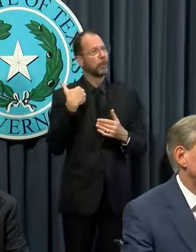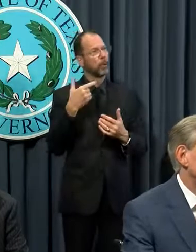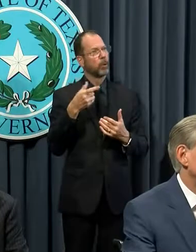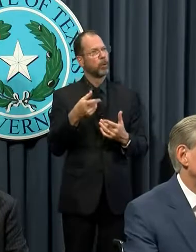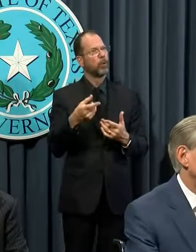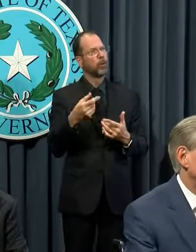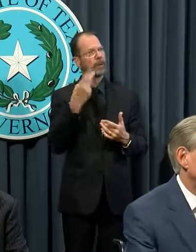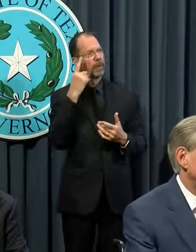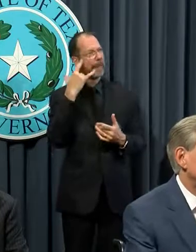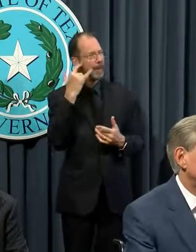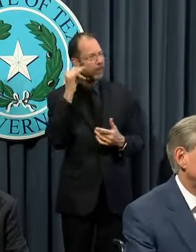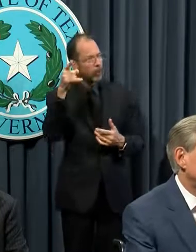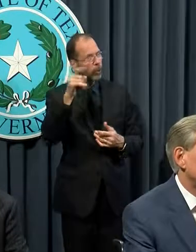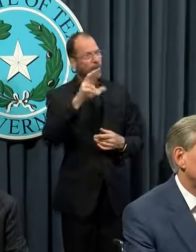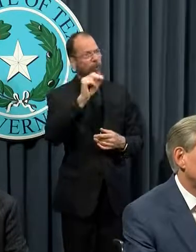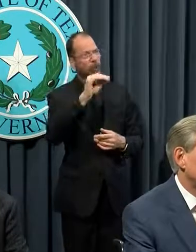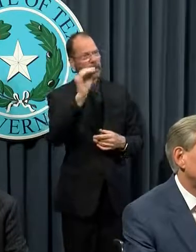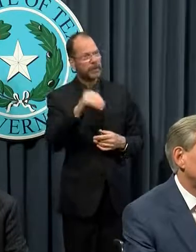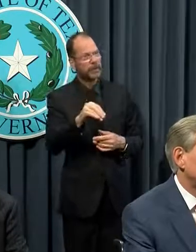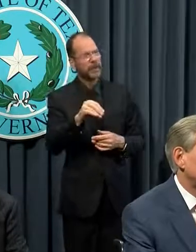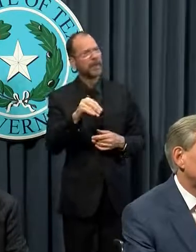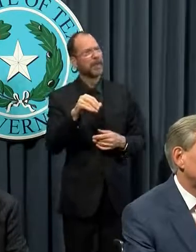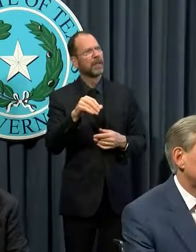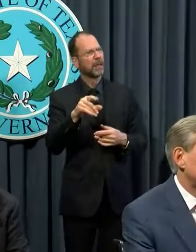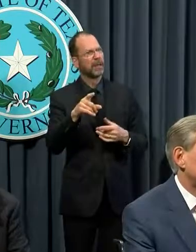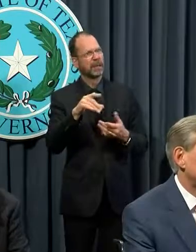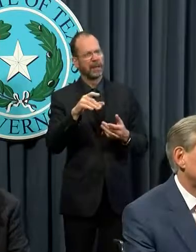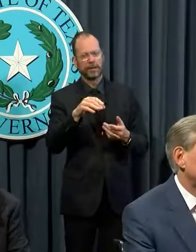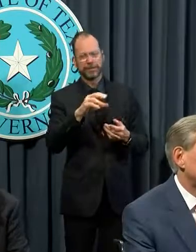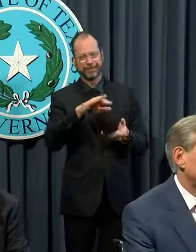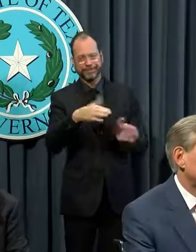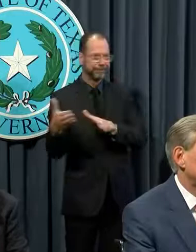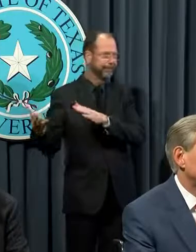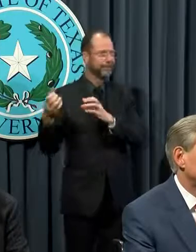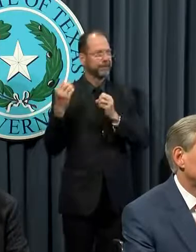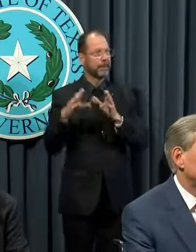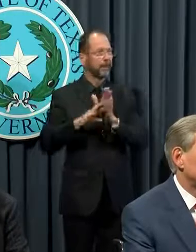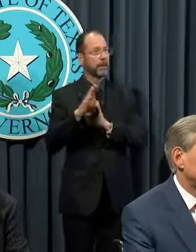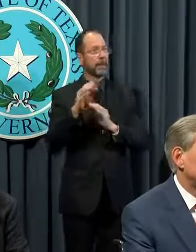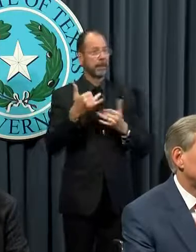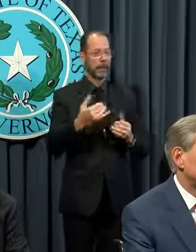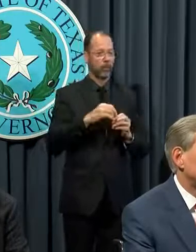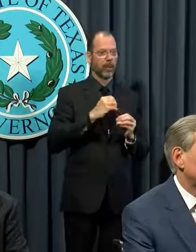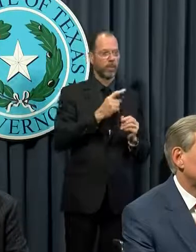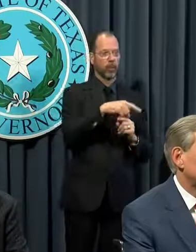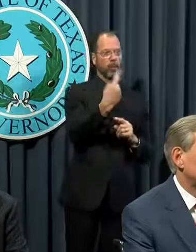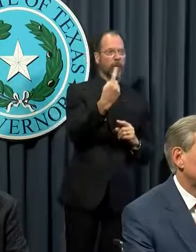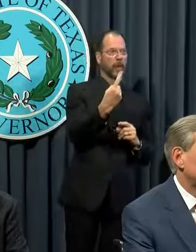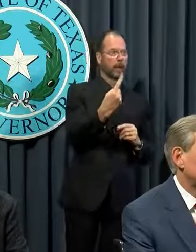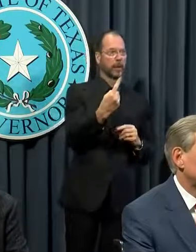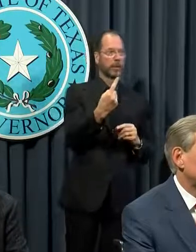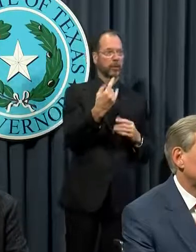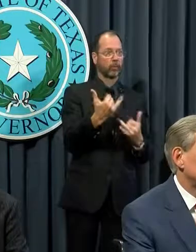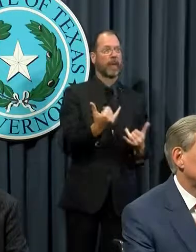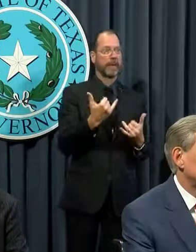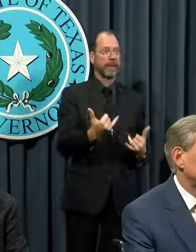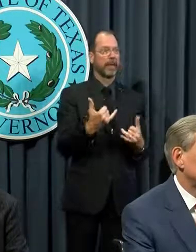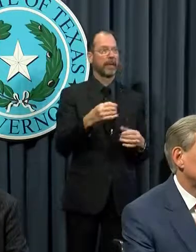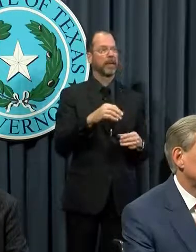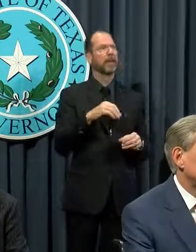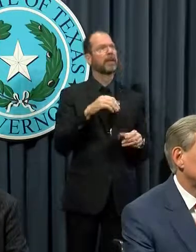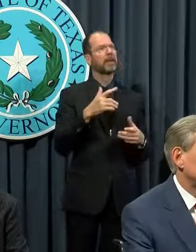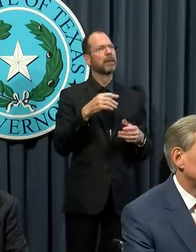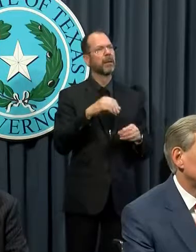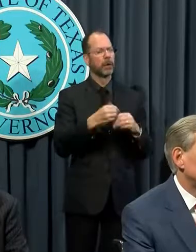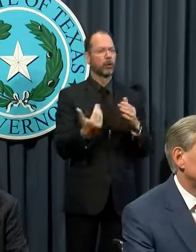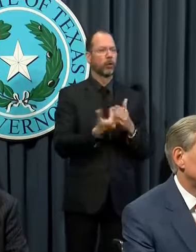overtook California. We had 30% of the population in number of deaths. We're number one today, right this moment, in active